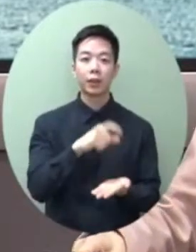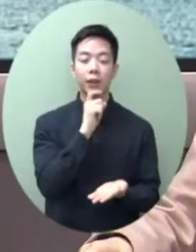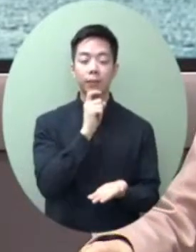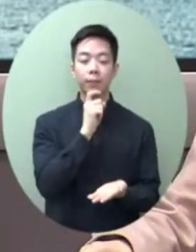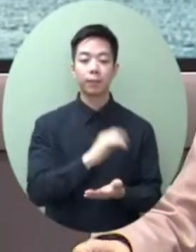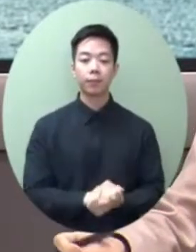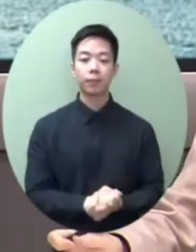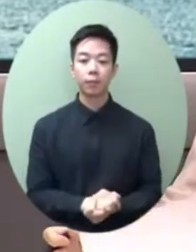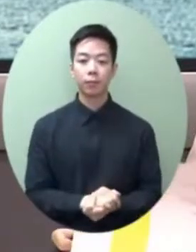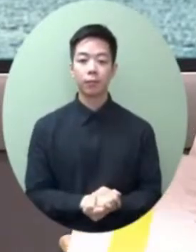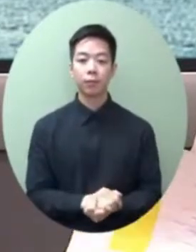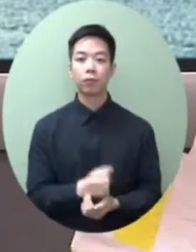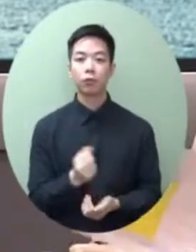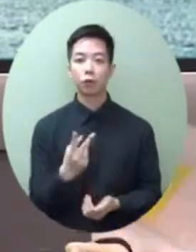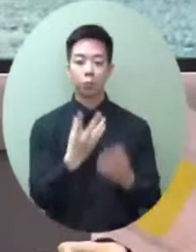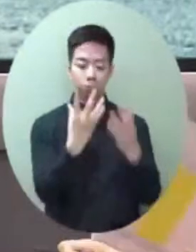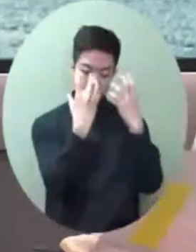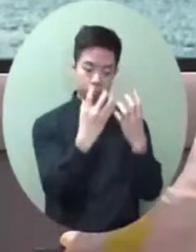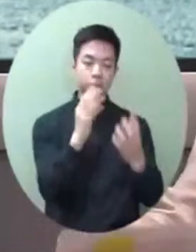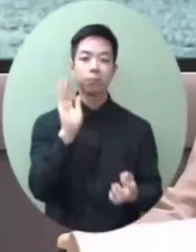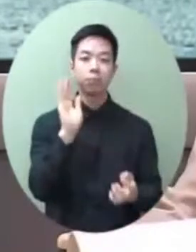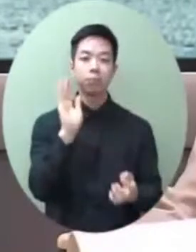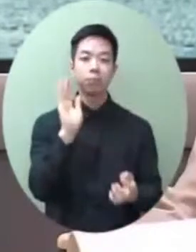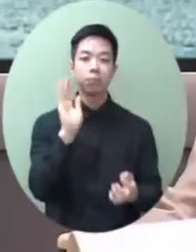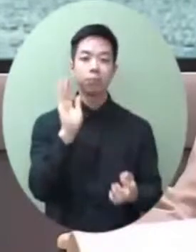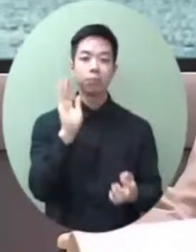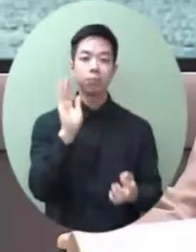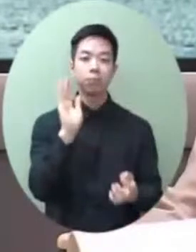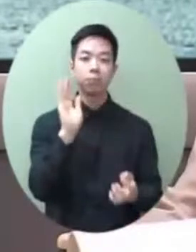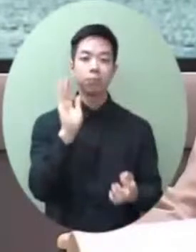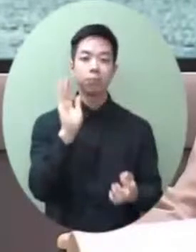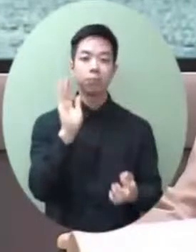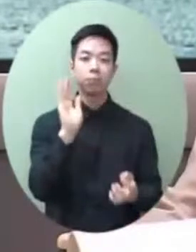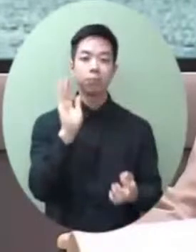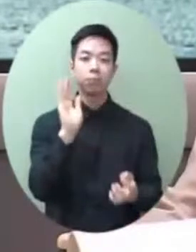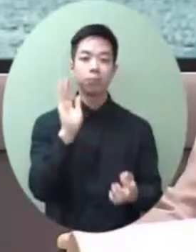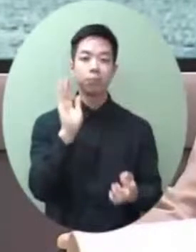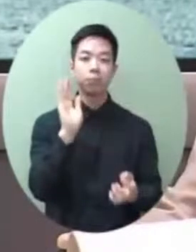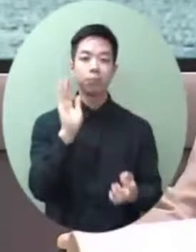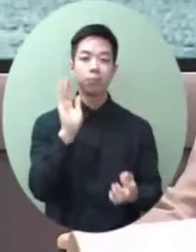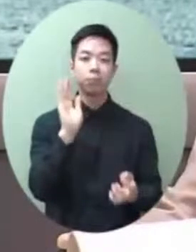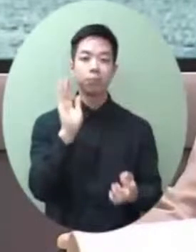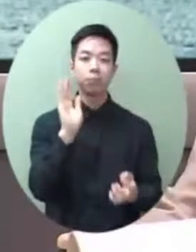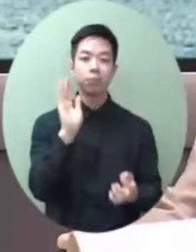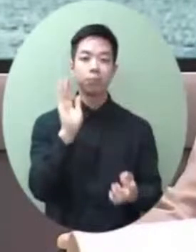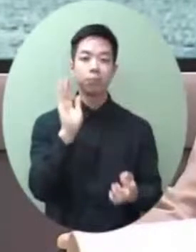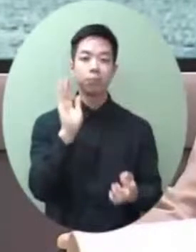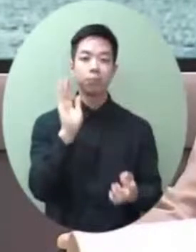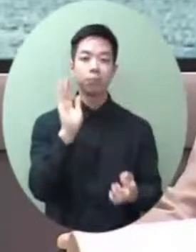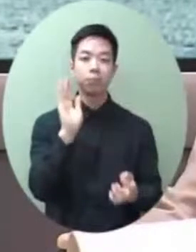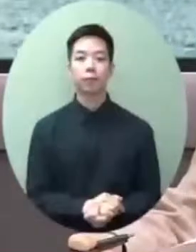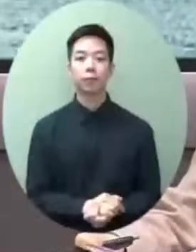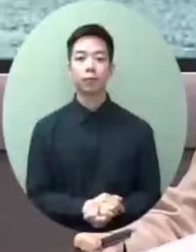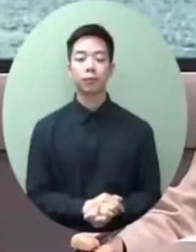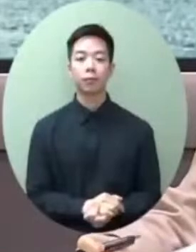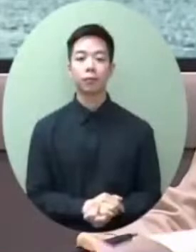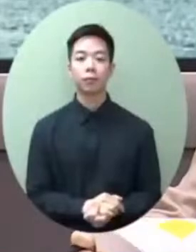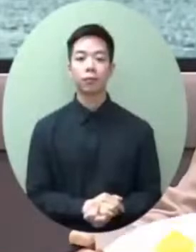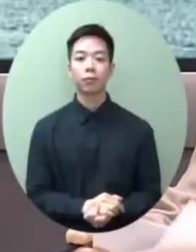some preliminary positive cases. We will monitor the situation.